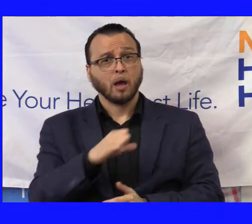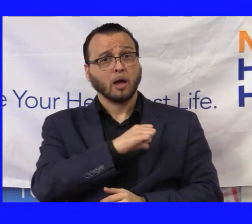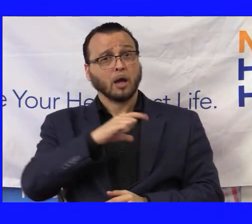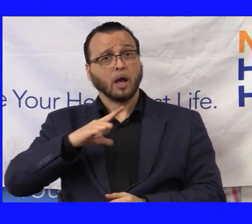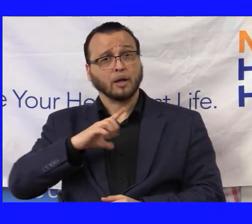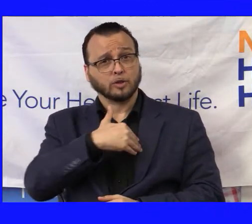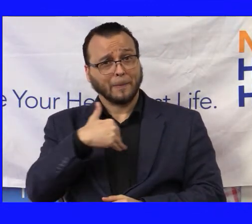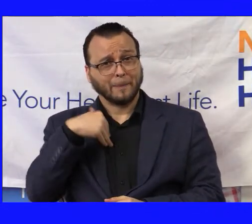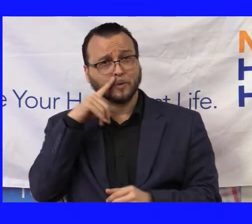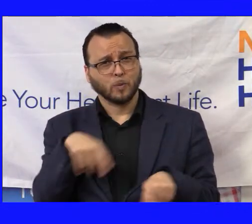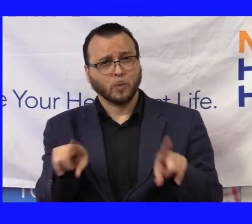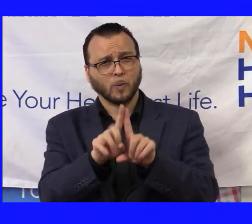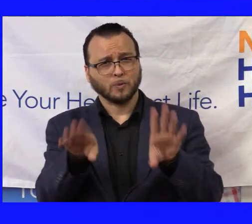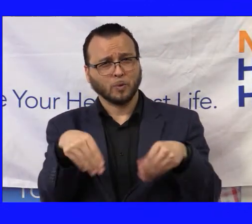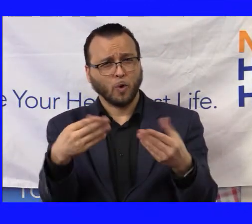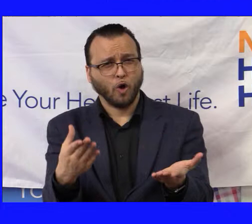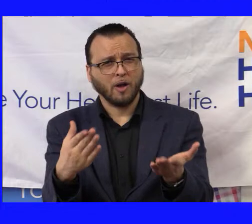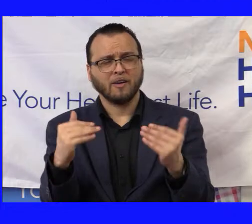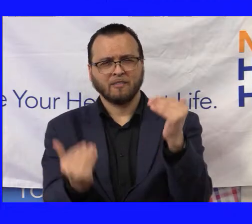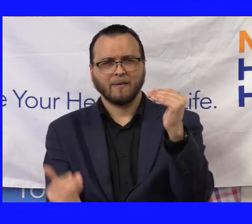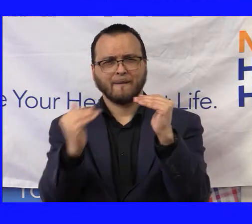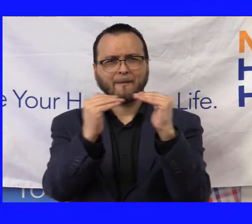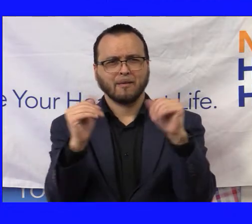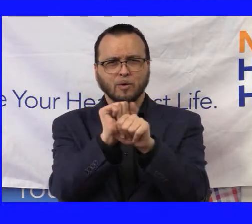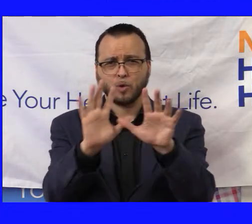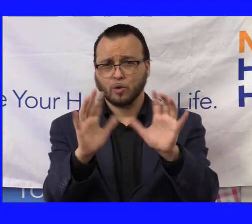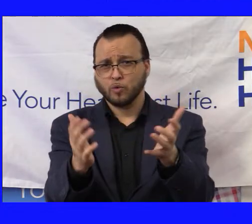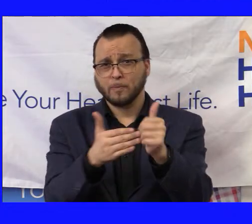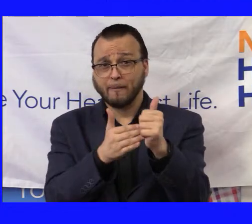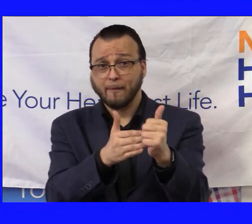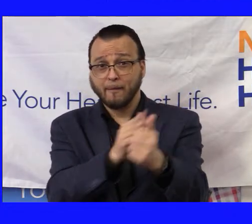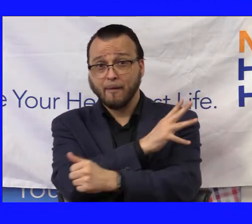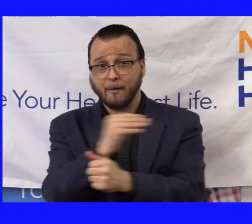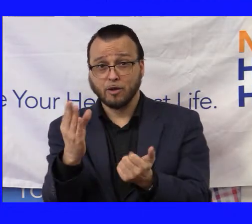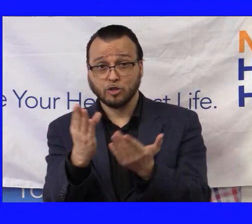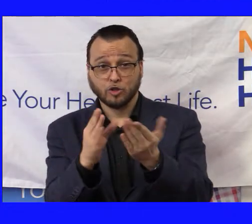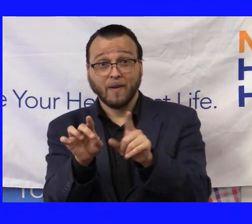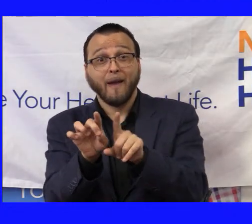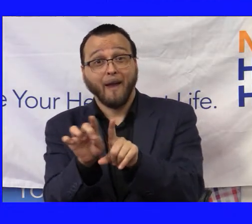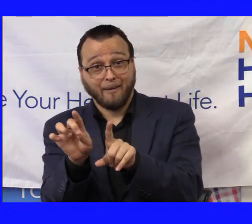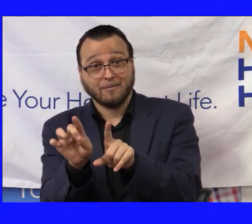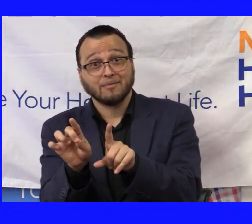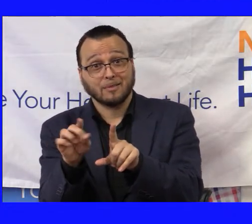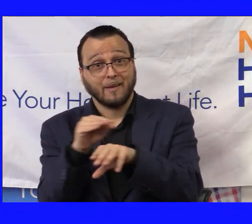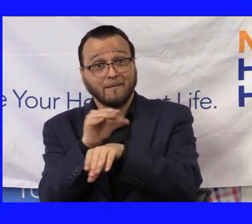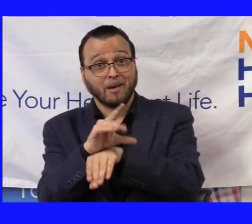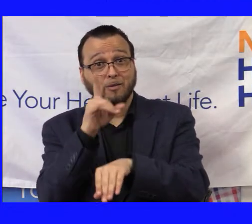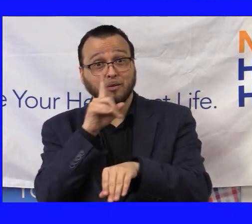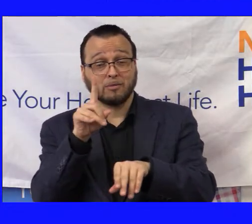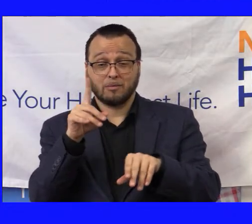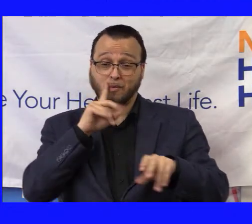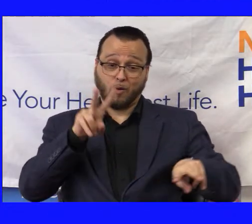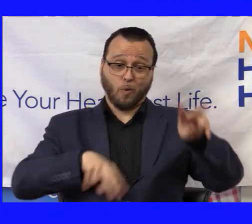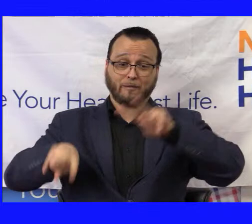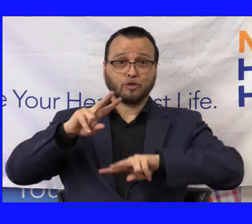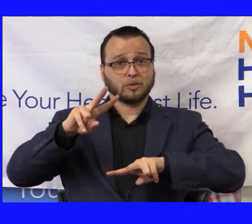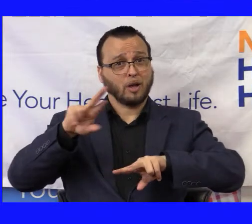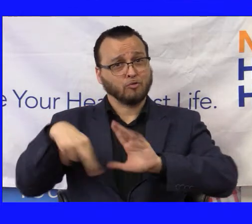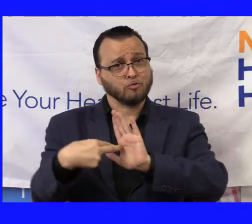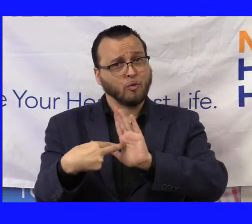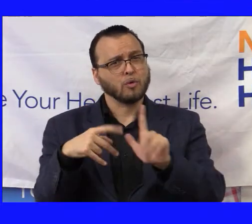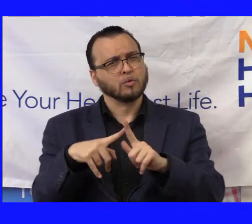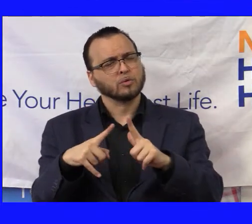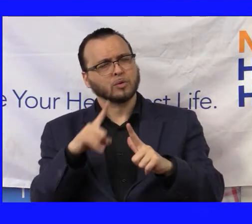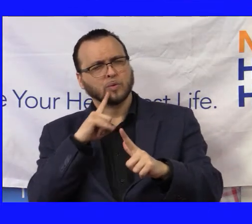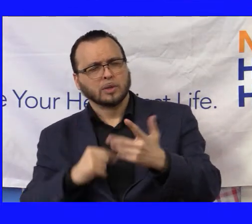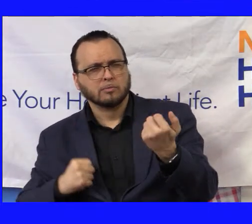also offer equity work groups guidance and serve as an advisory and oversight capacity for the projects to really champion the